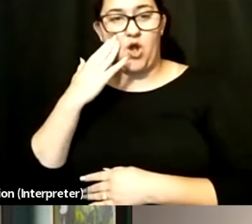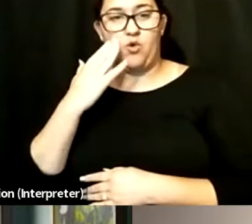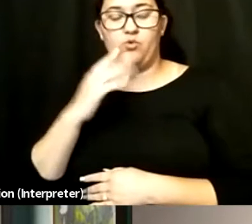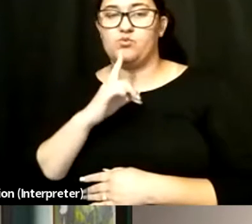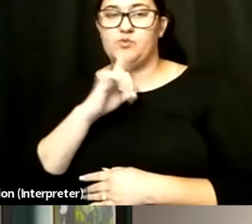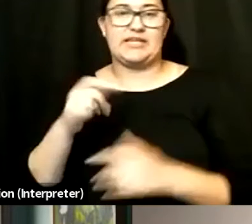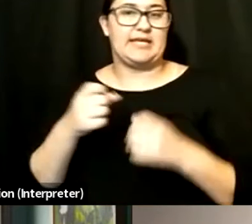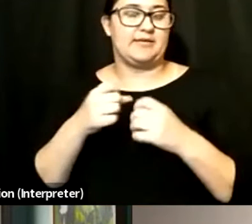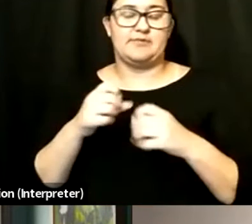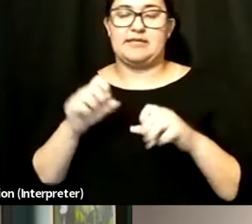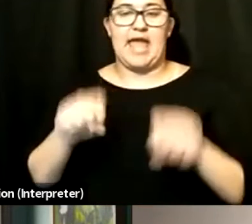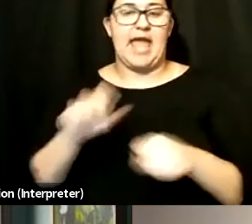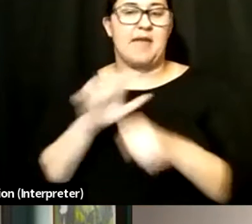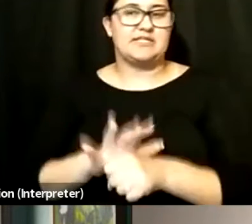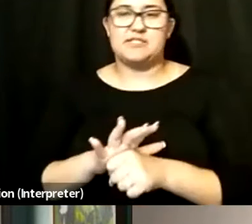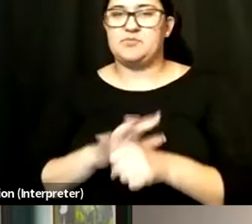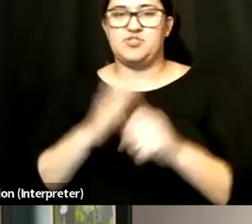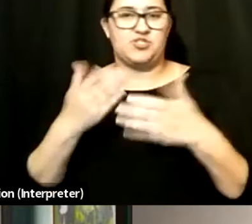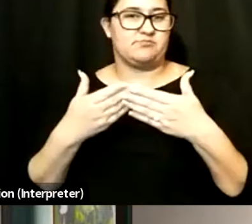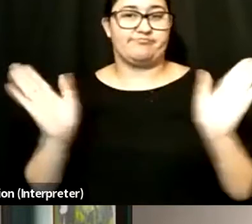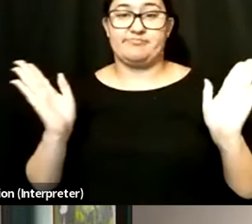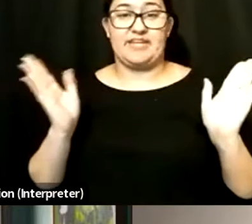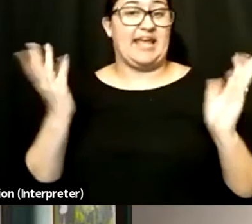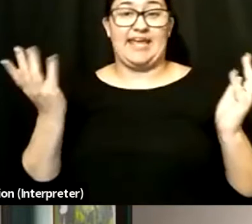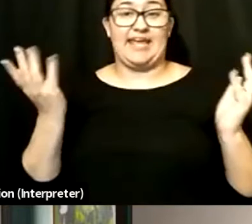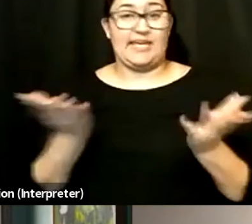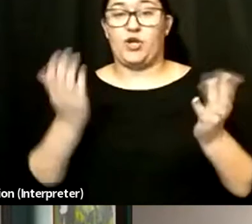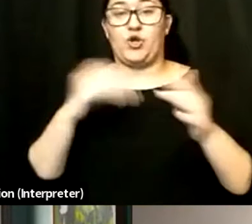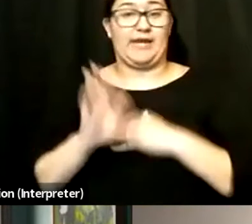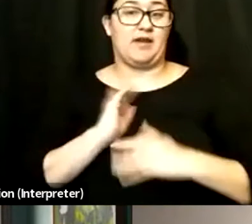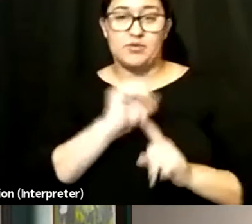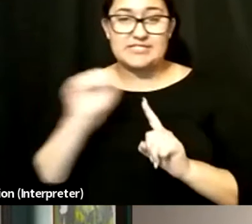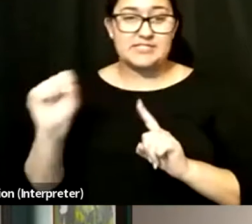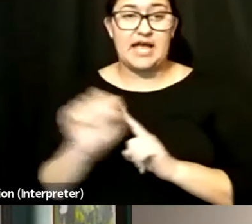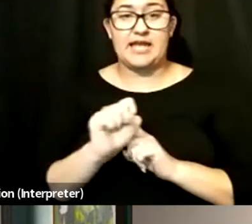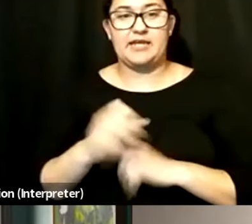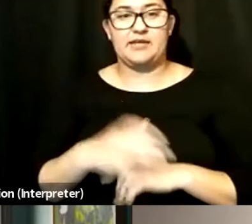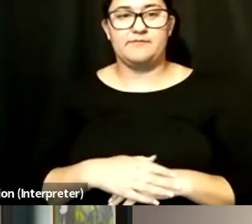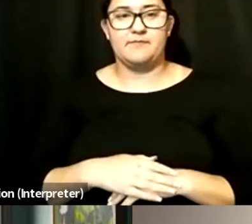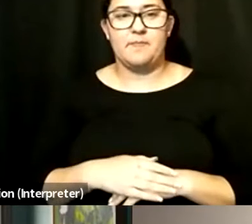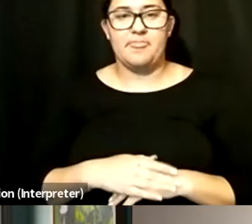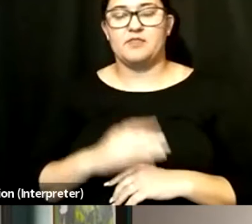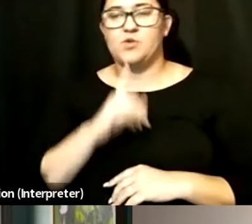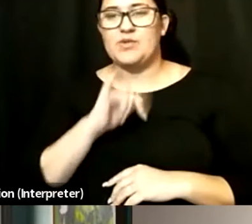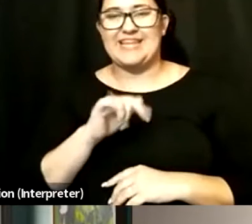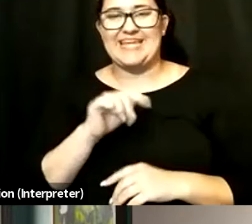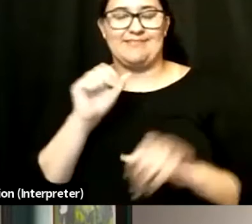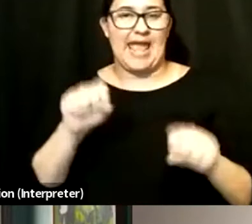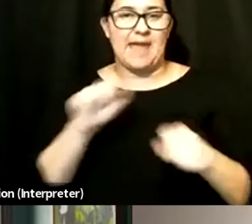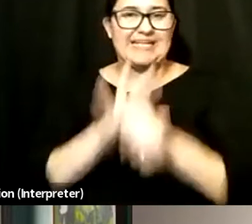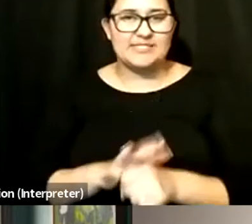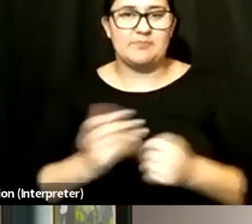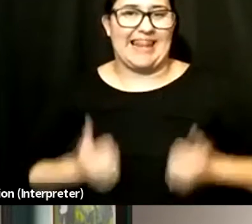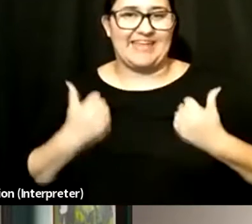society, in our culture, and everything that we do, society lives there. Or ableism lives there, excuse me. So can each of